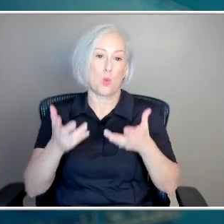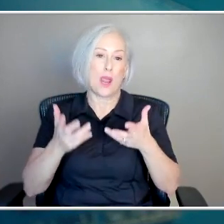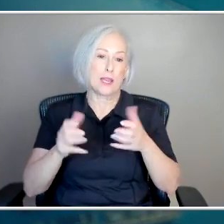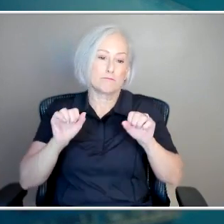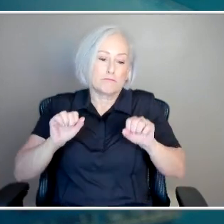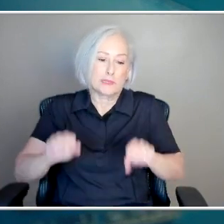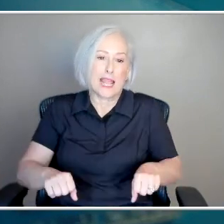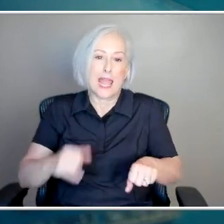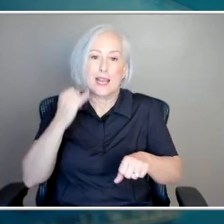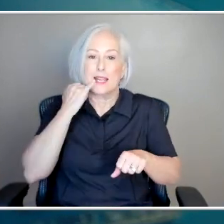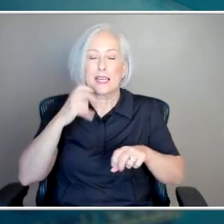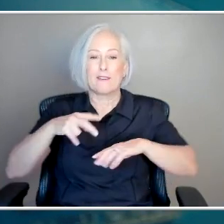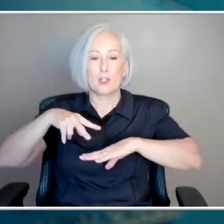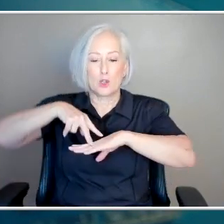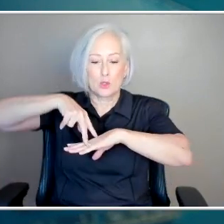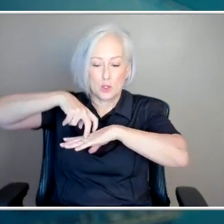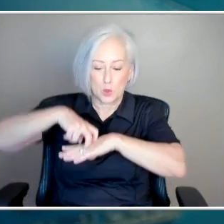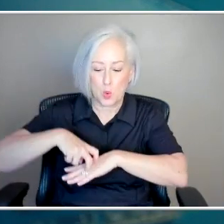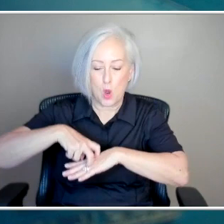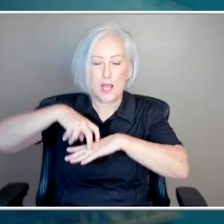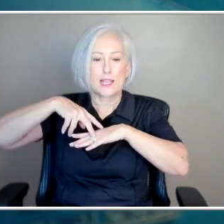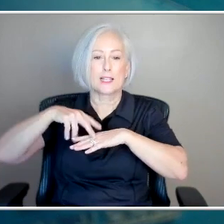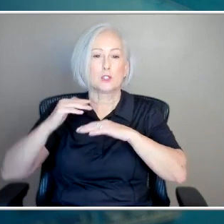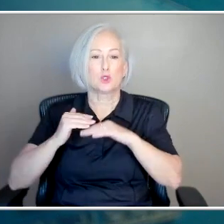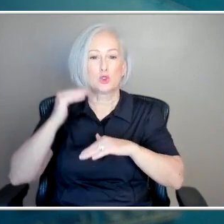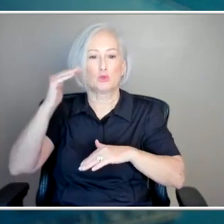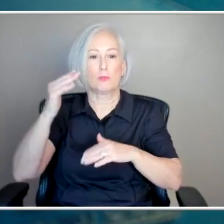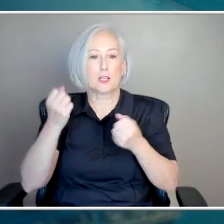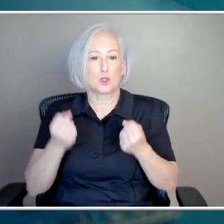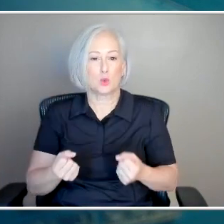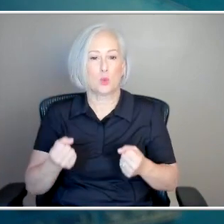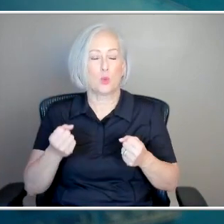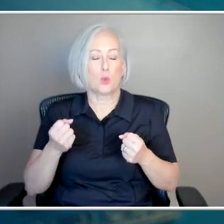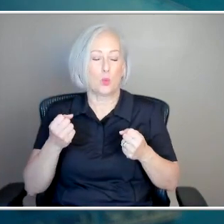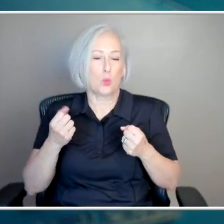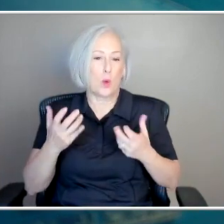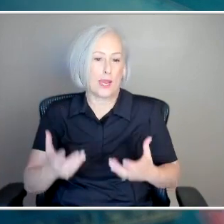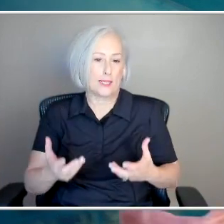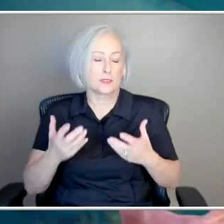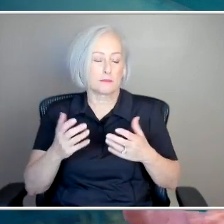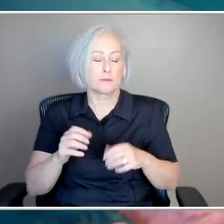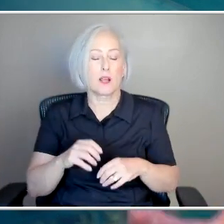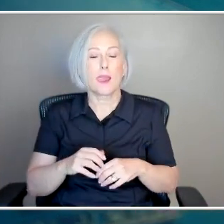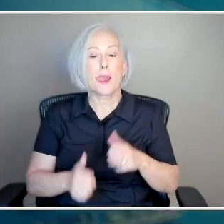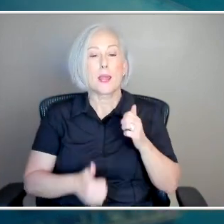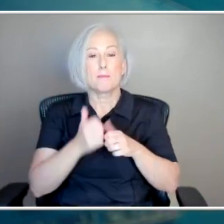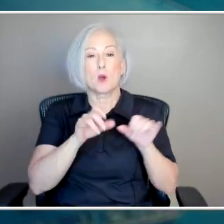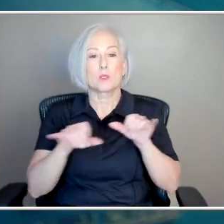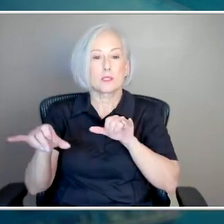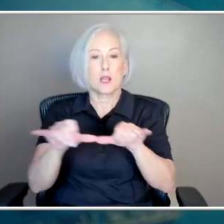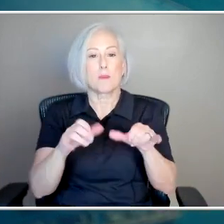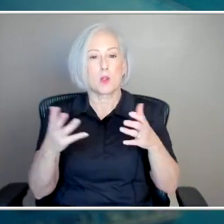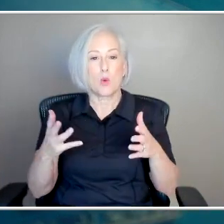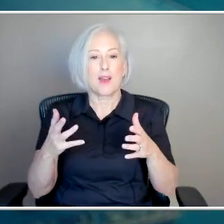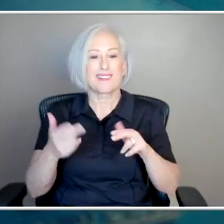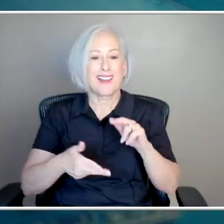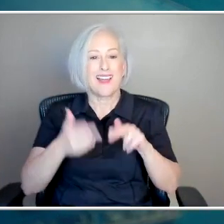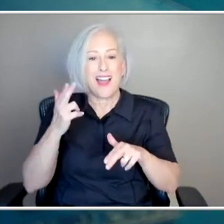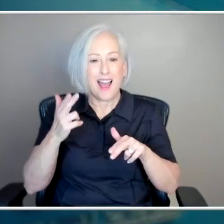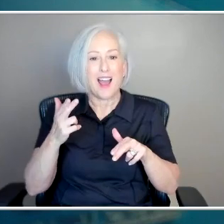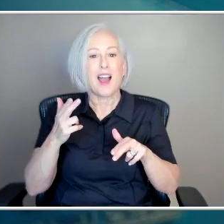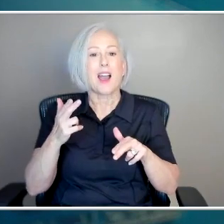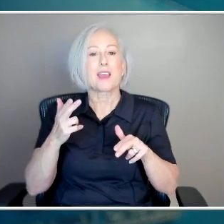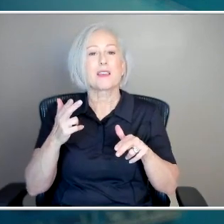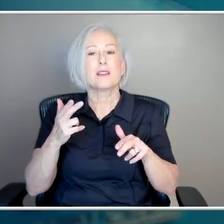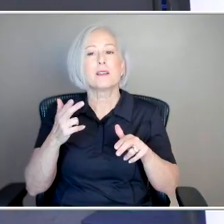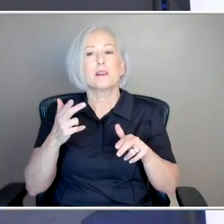too much or something like that. The most common way this injury happens is at higher intensity activities, change of direction, things